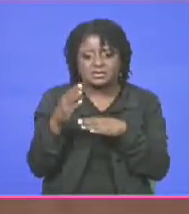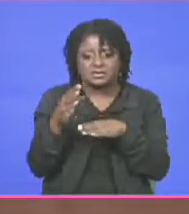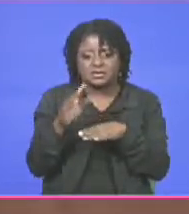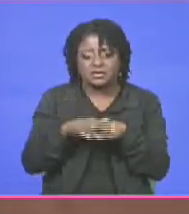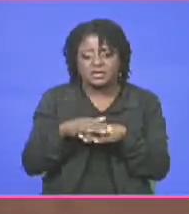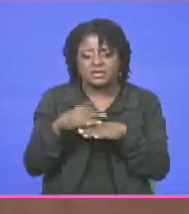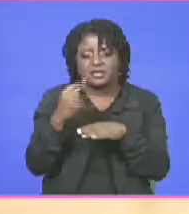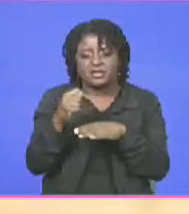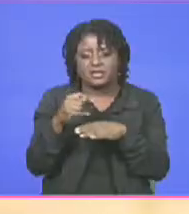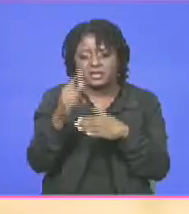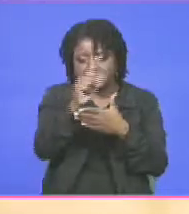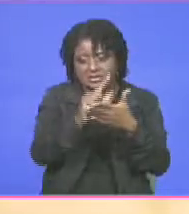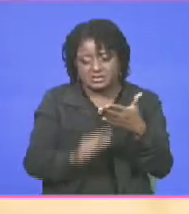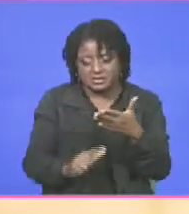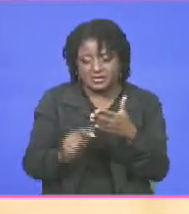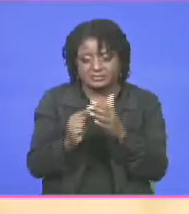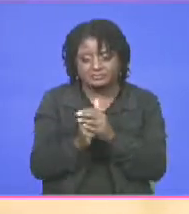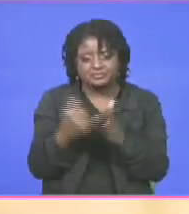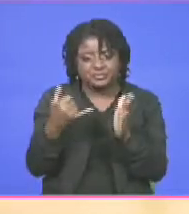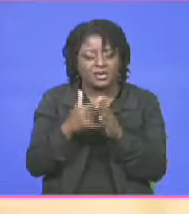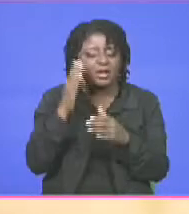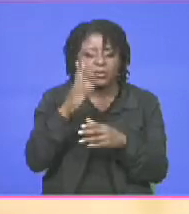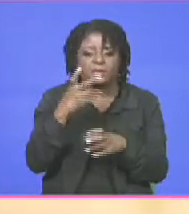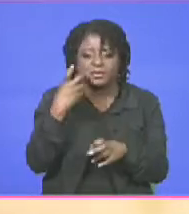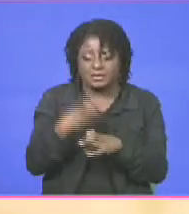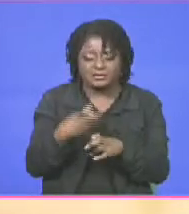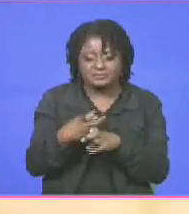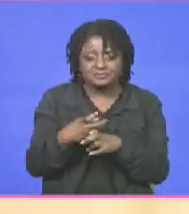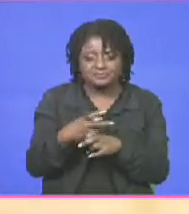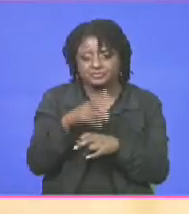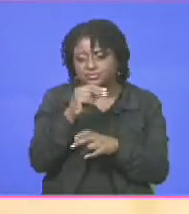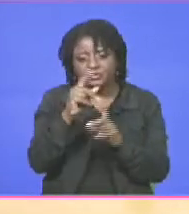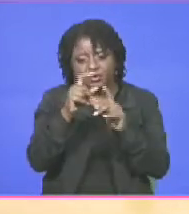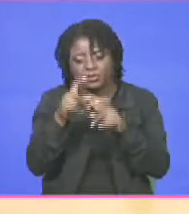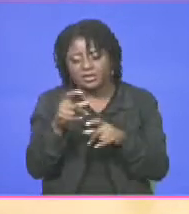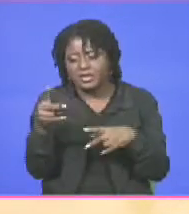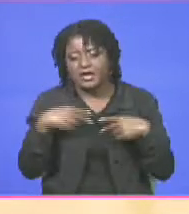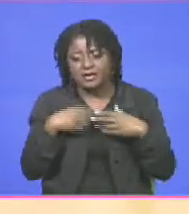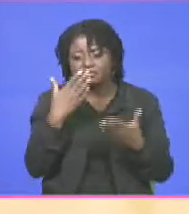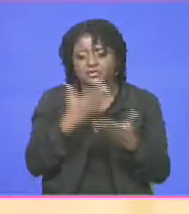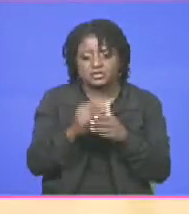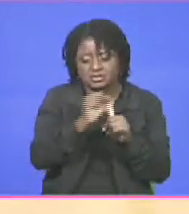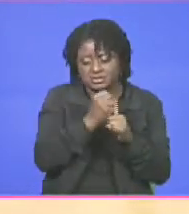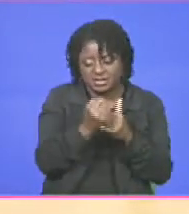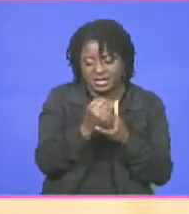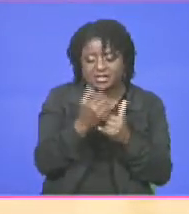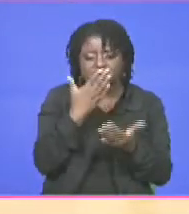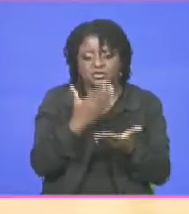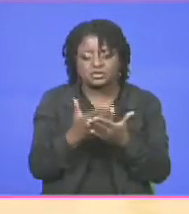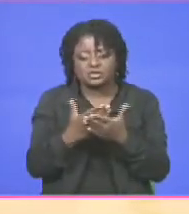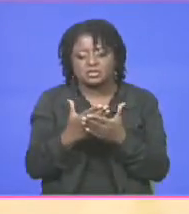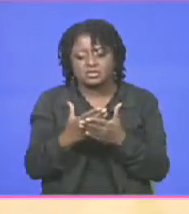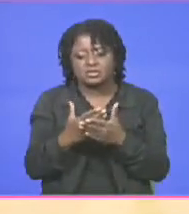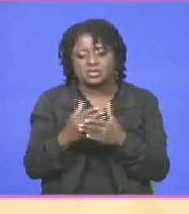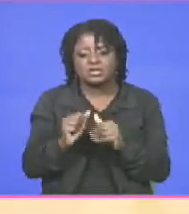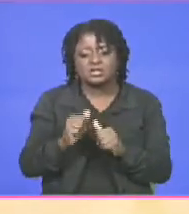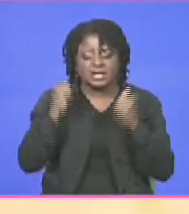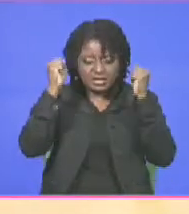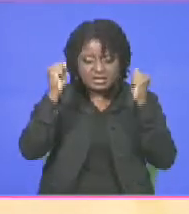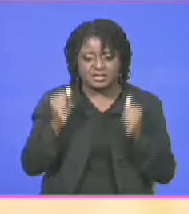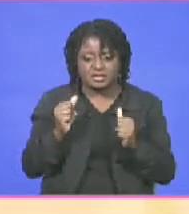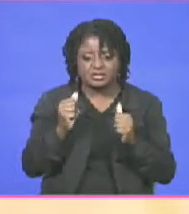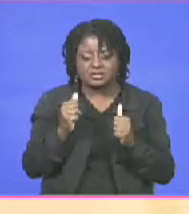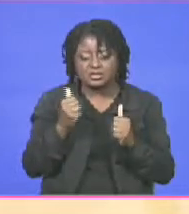playing short-handed. It's going to be tough. There's no question. They've got good size. They've got good athletes. They're a good team, well